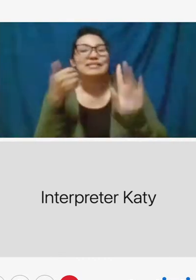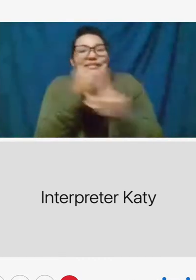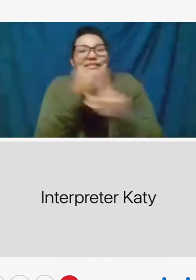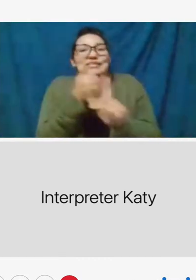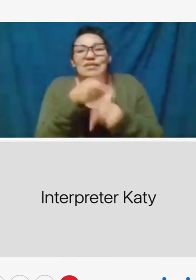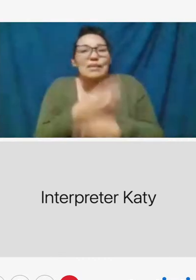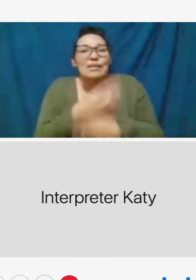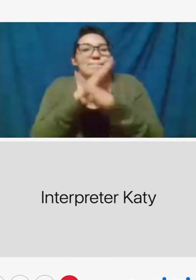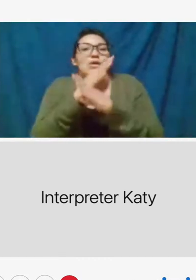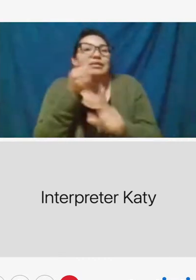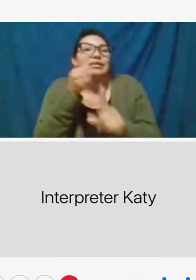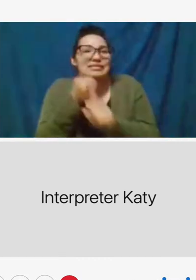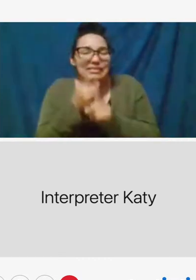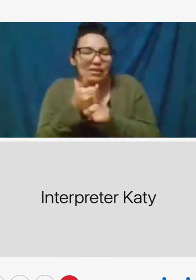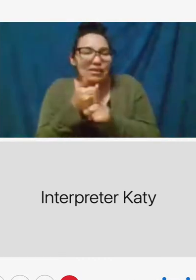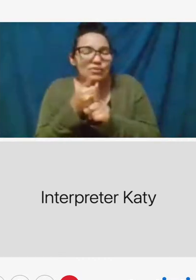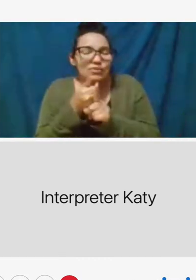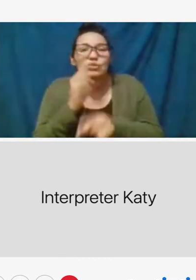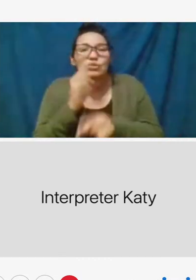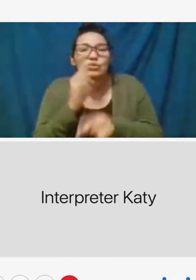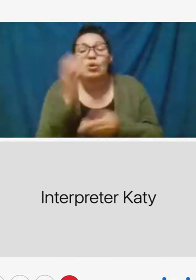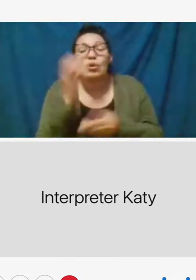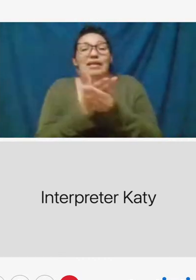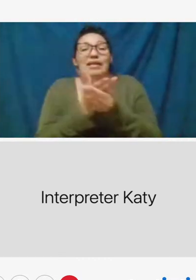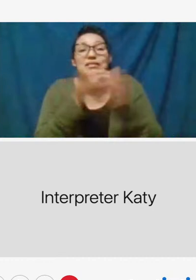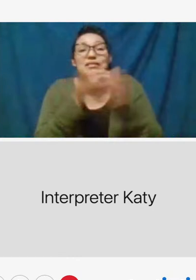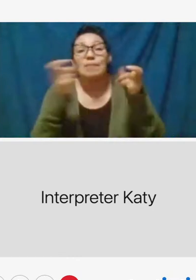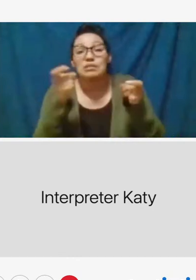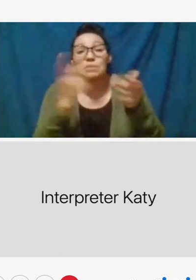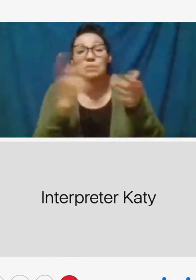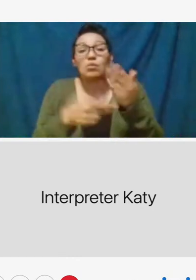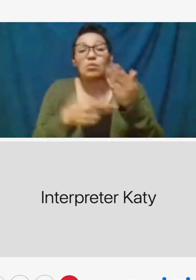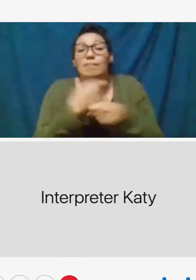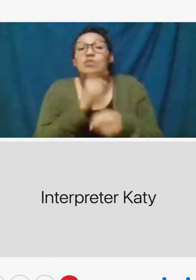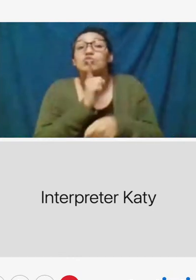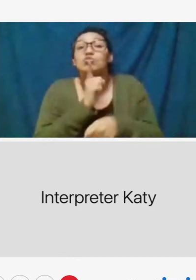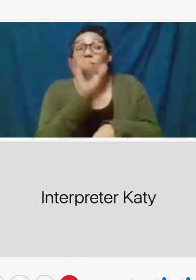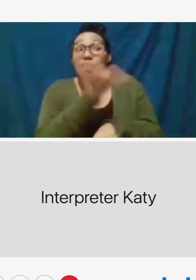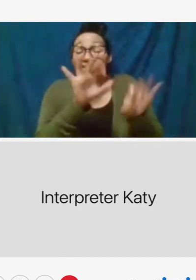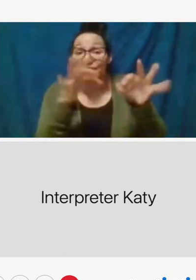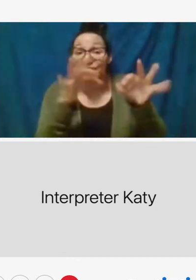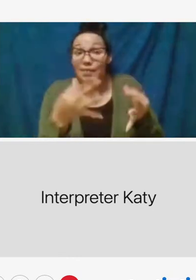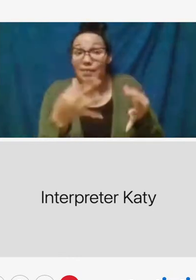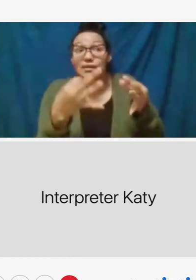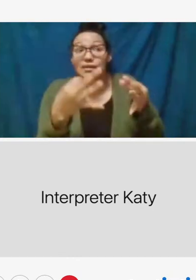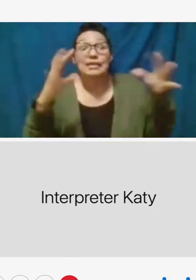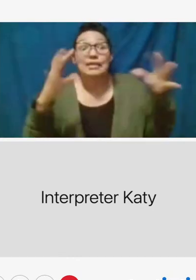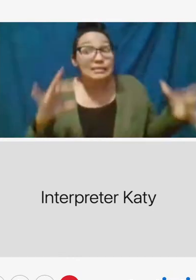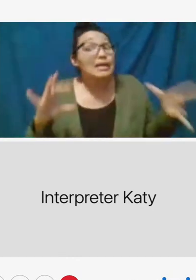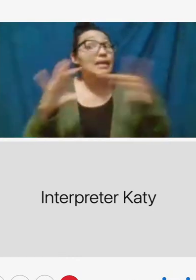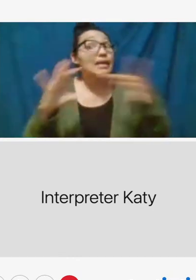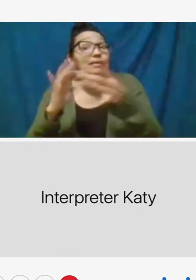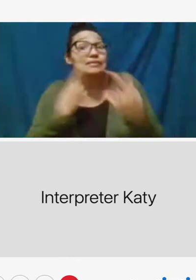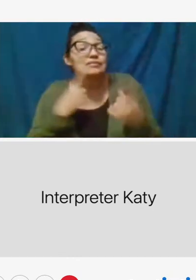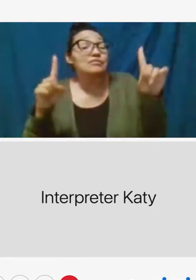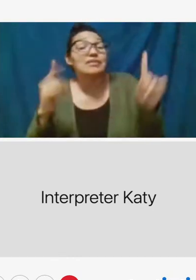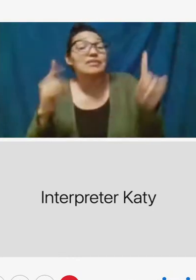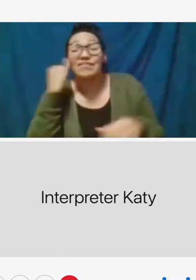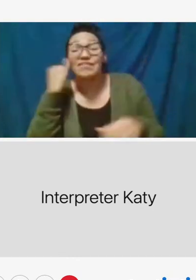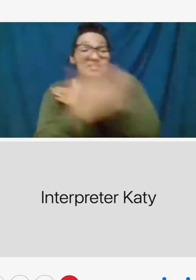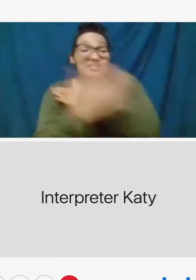itself so our case management program will make sure or ensure that that family gets connected to that level of care whether it's with the county for more intensive